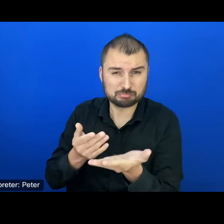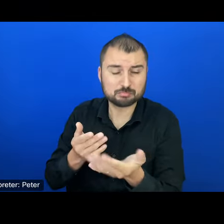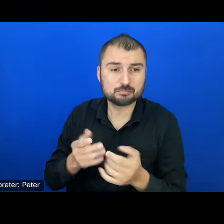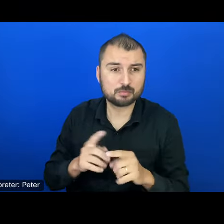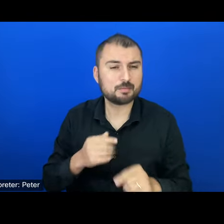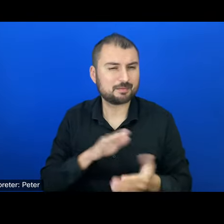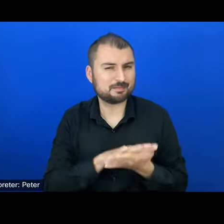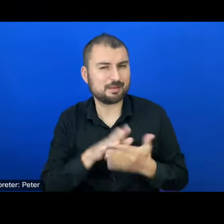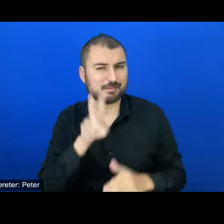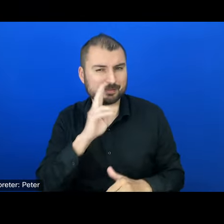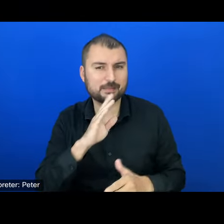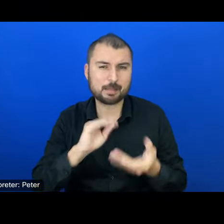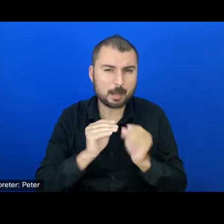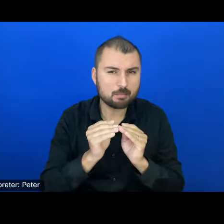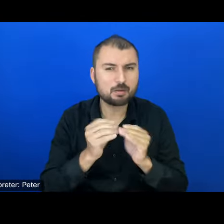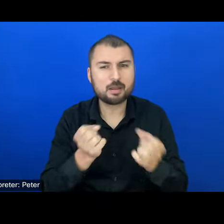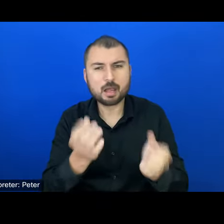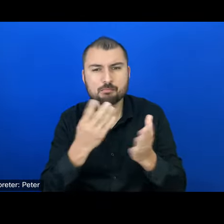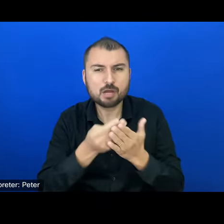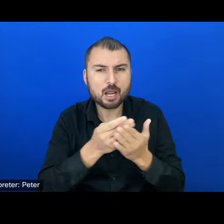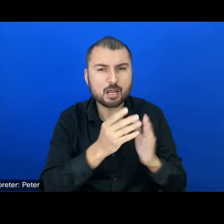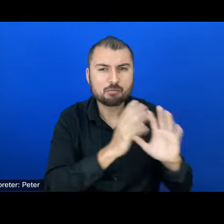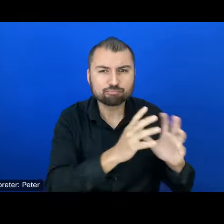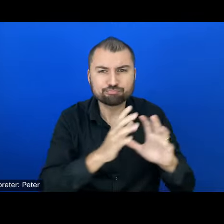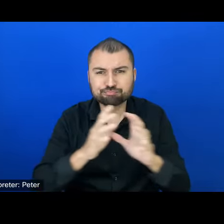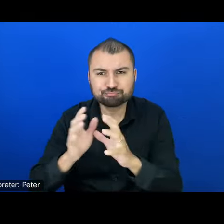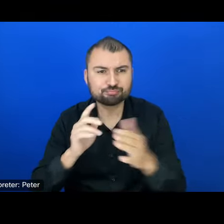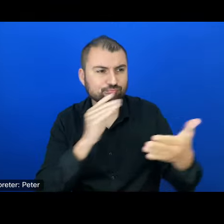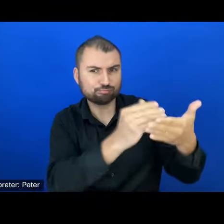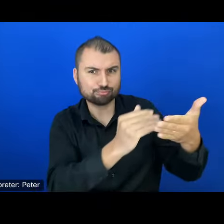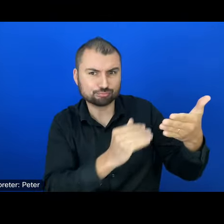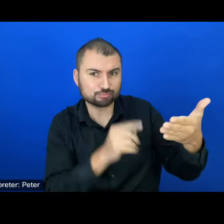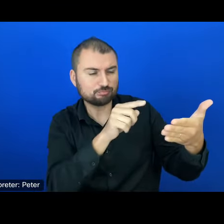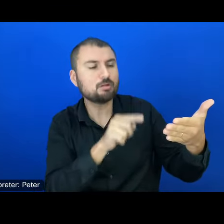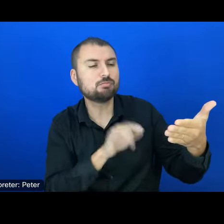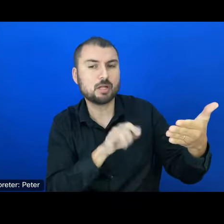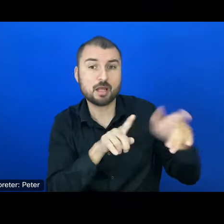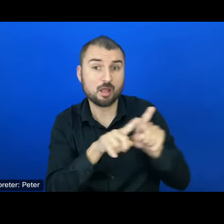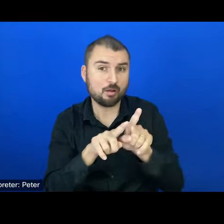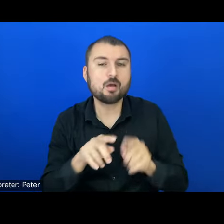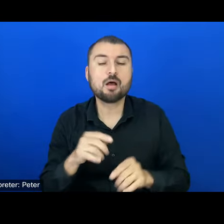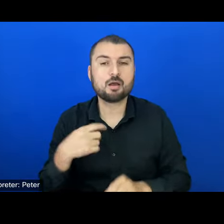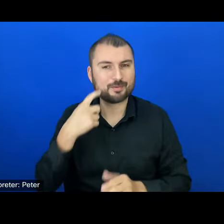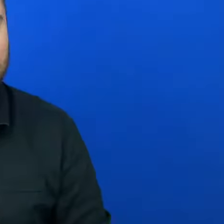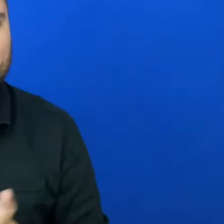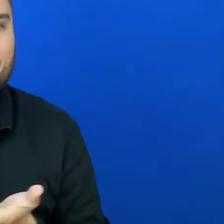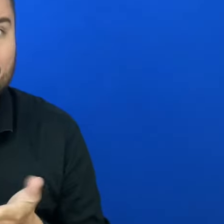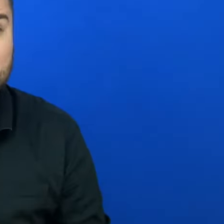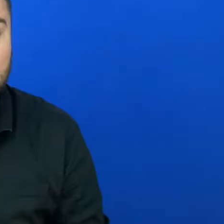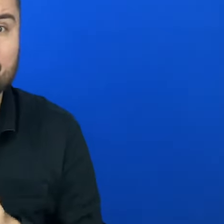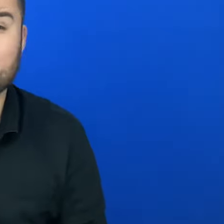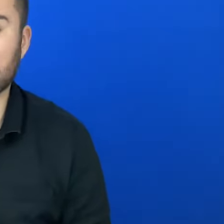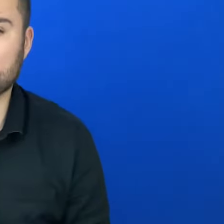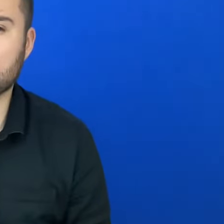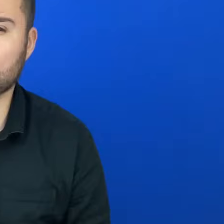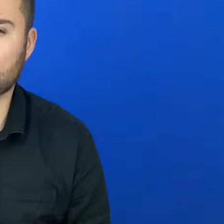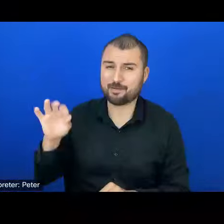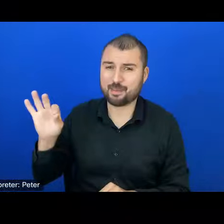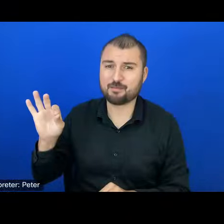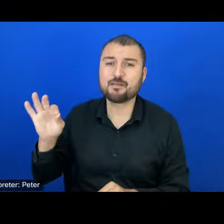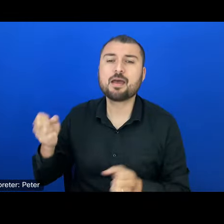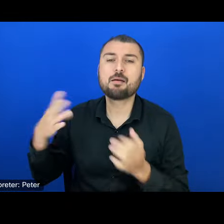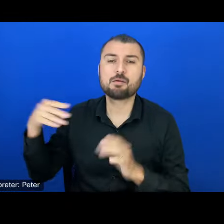we're looking at all this, for one, and then identifying what we're actually spending out of SGF in particular.